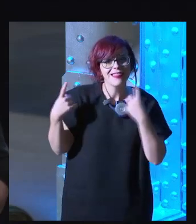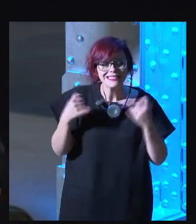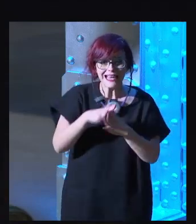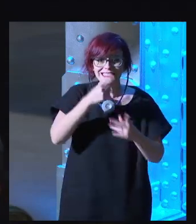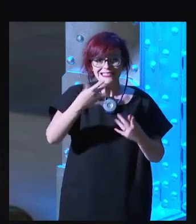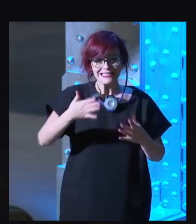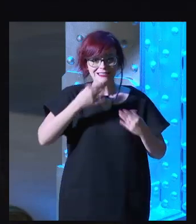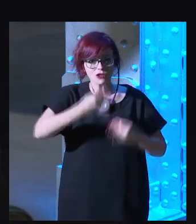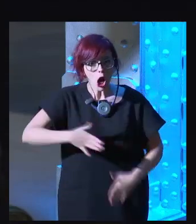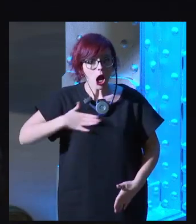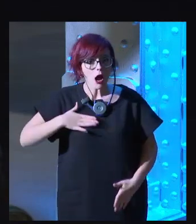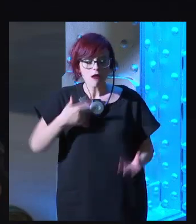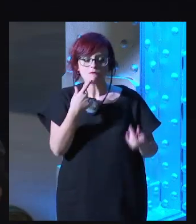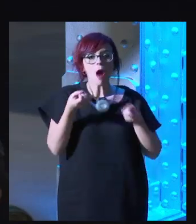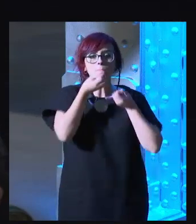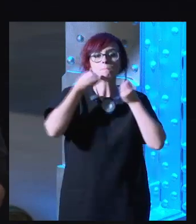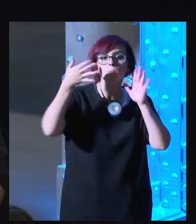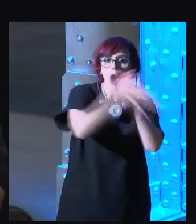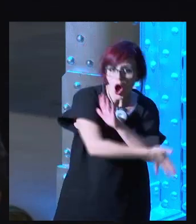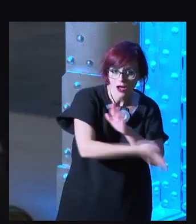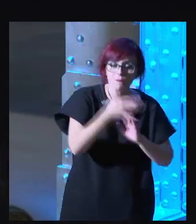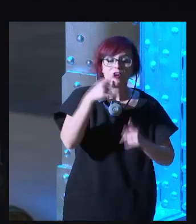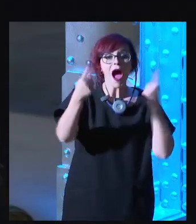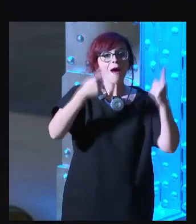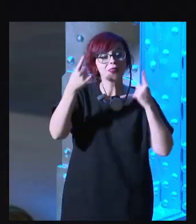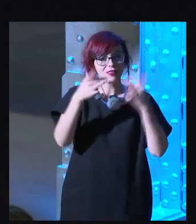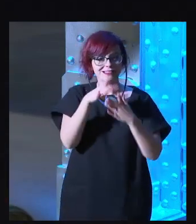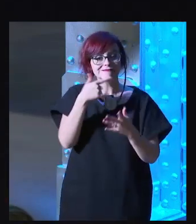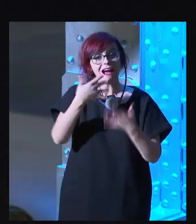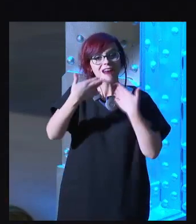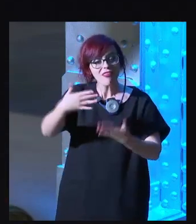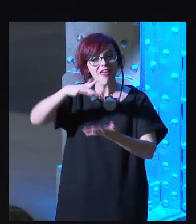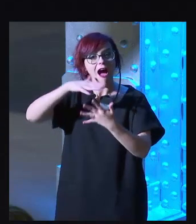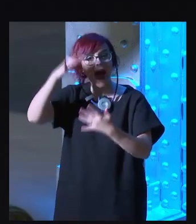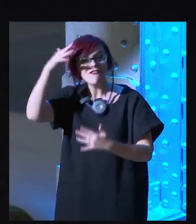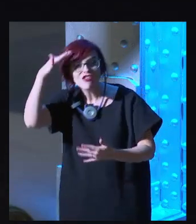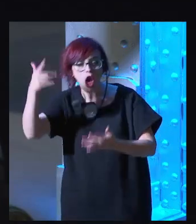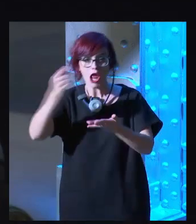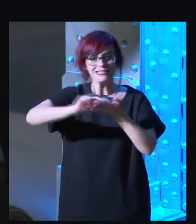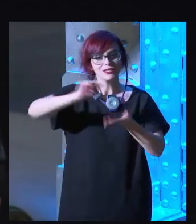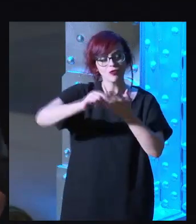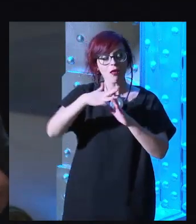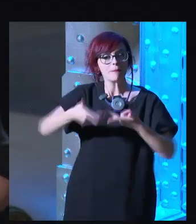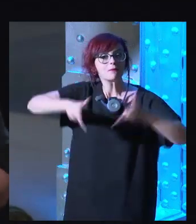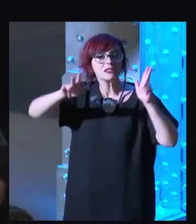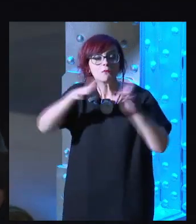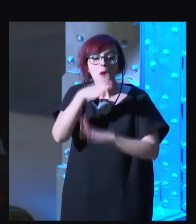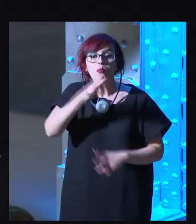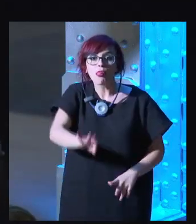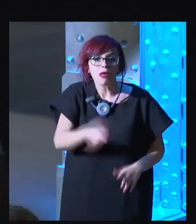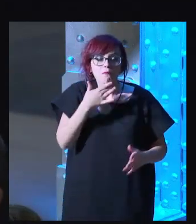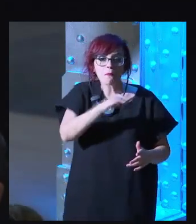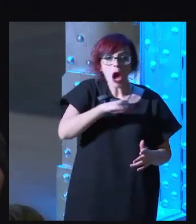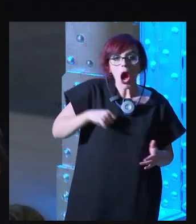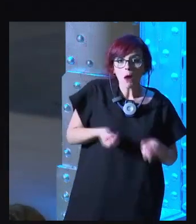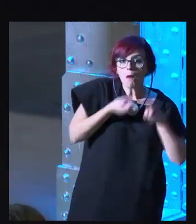do that, whether we write it or we read it, to say, no, there's always another version of the self in the world. And of course you can change